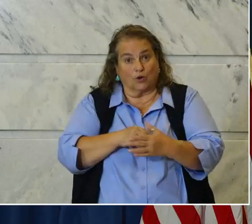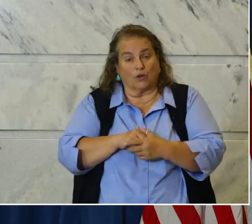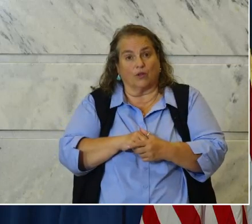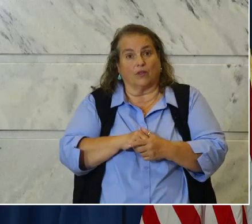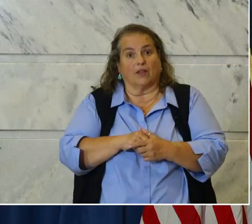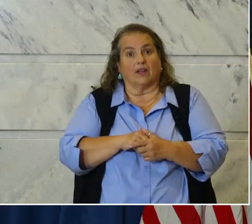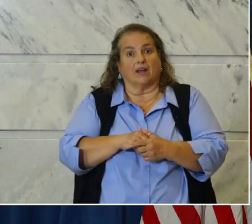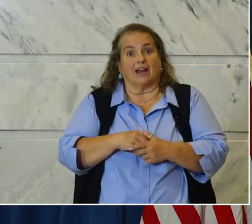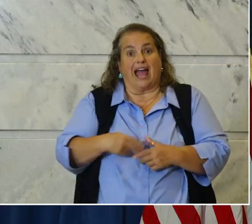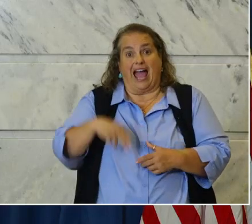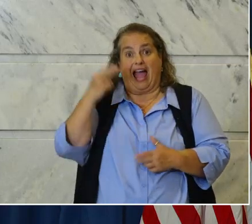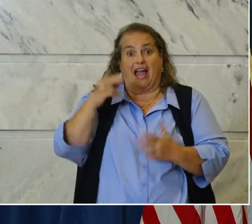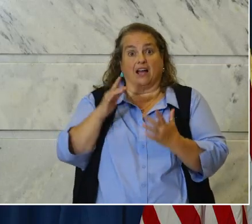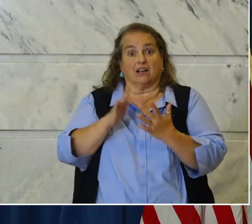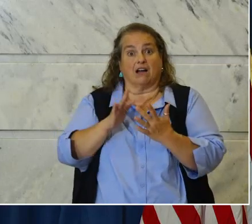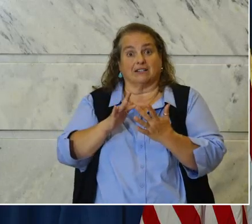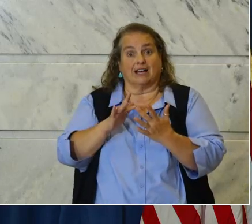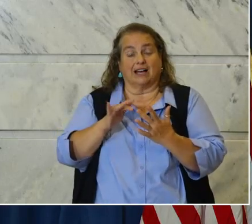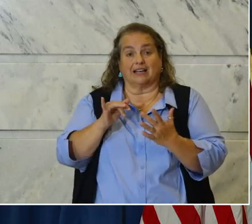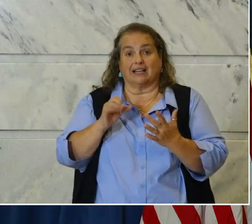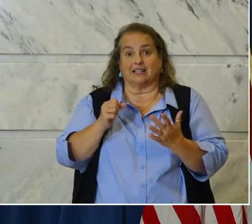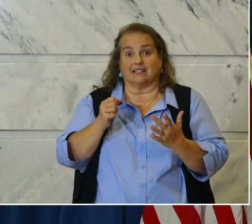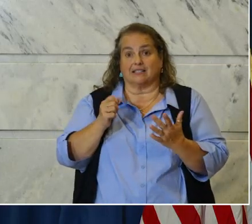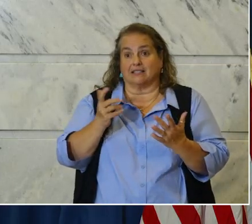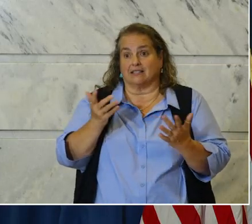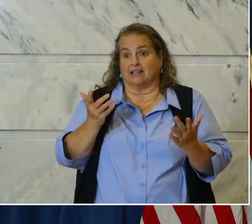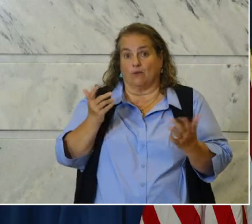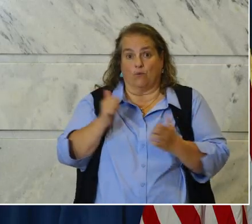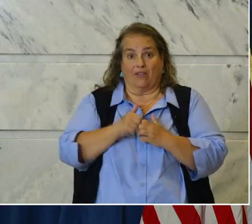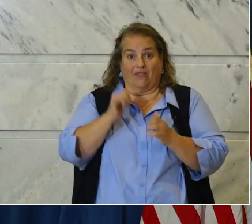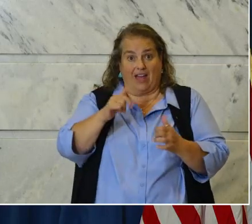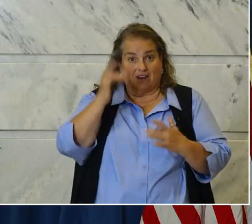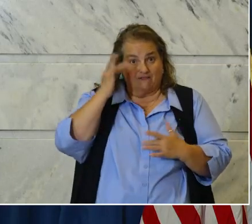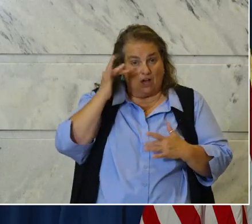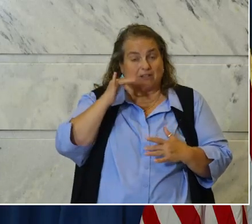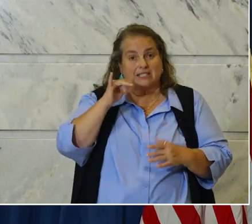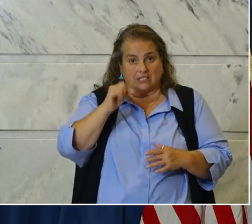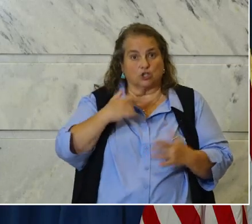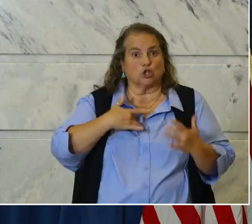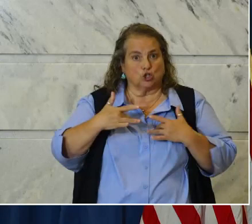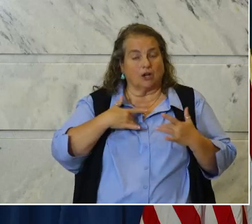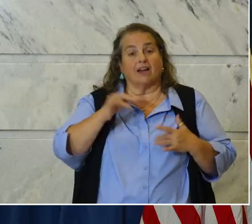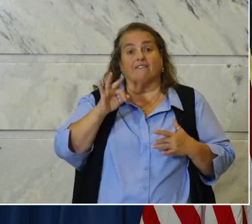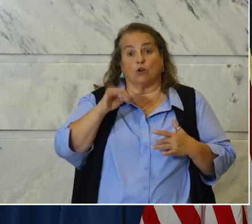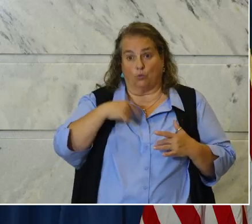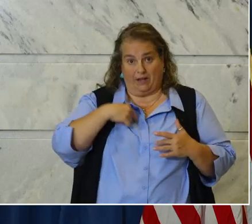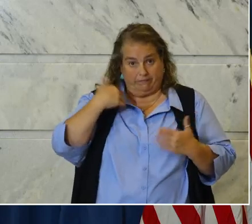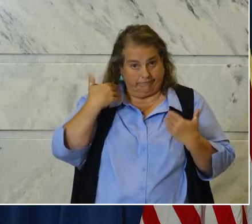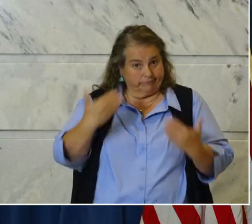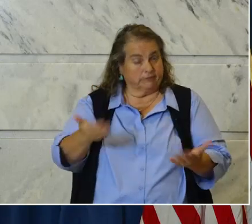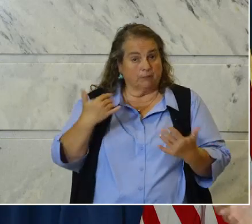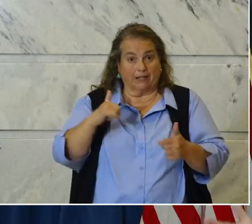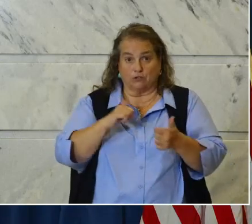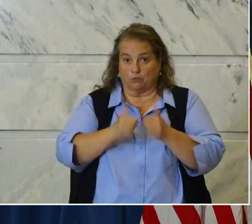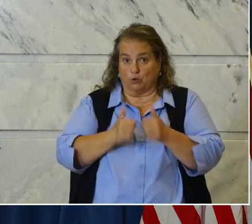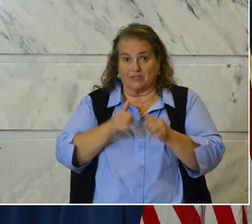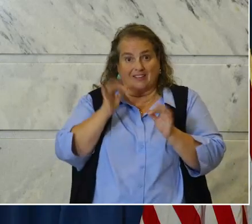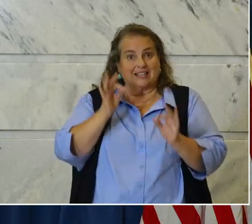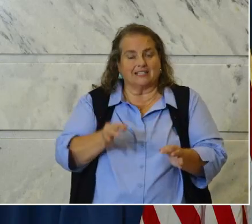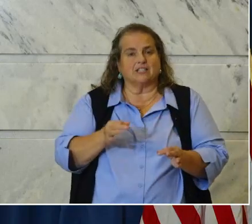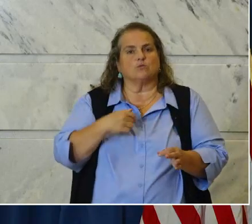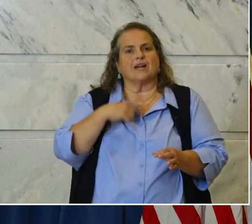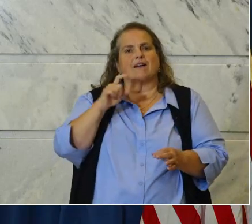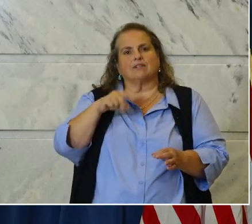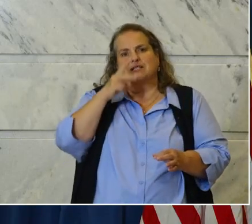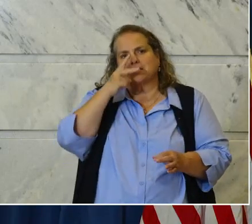high contact is with the virus is concerning, but if it's going to move forward, that decisions that we've seen people